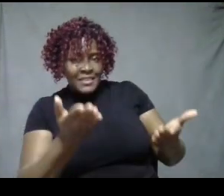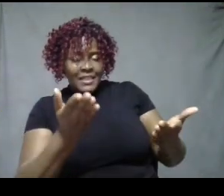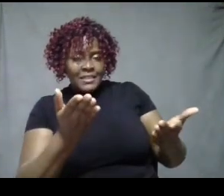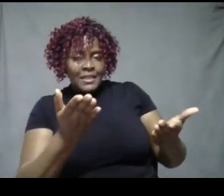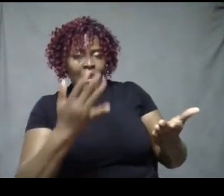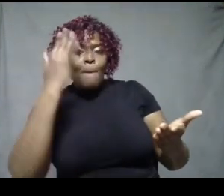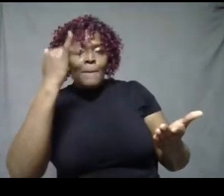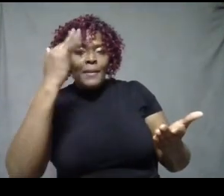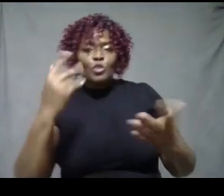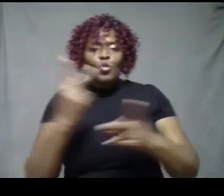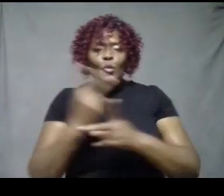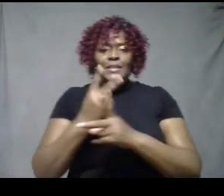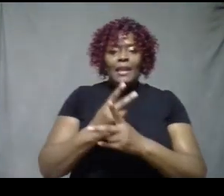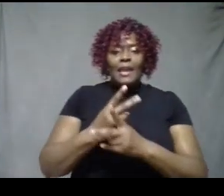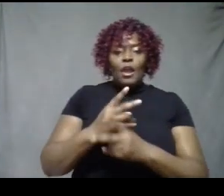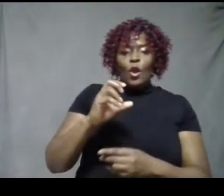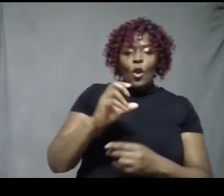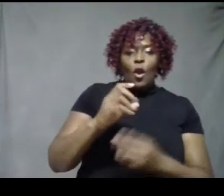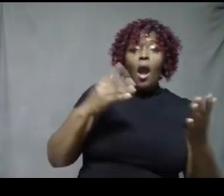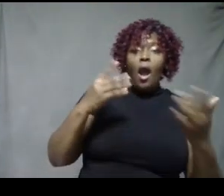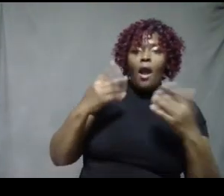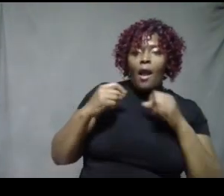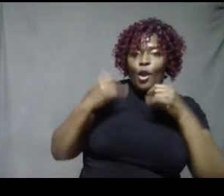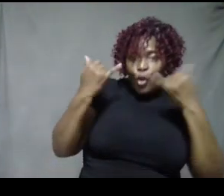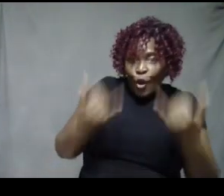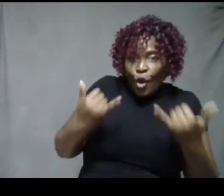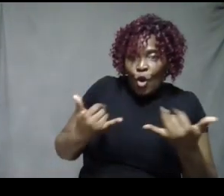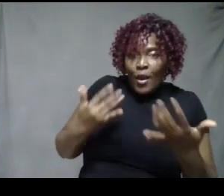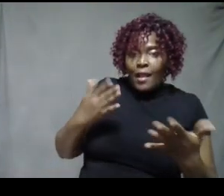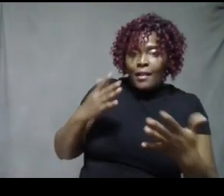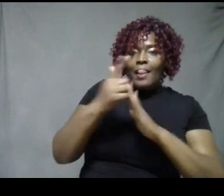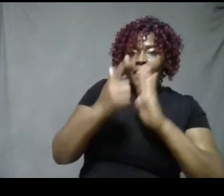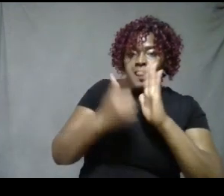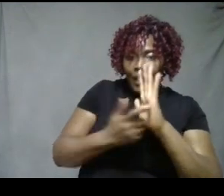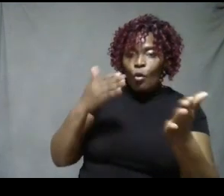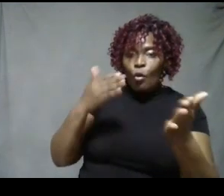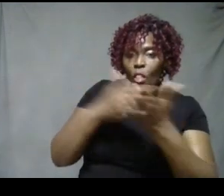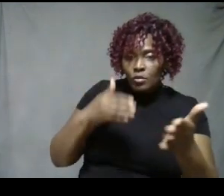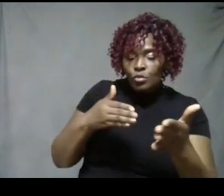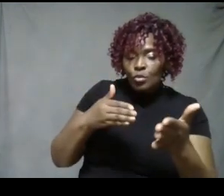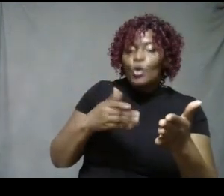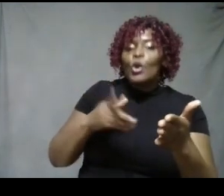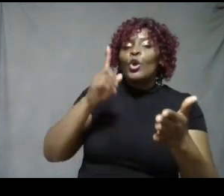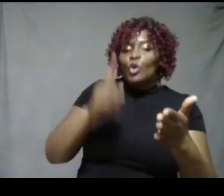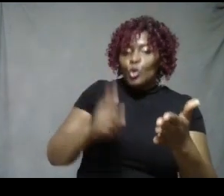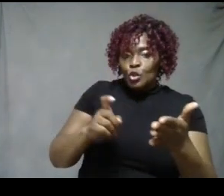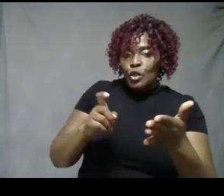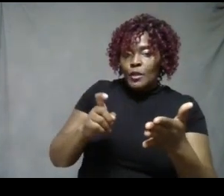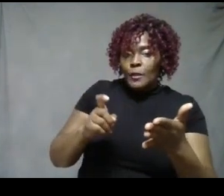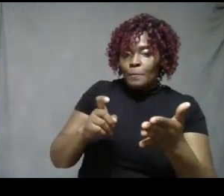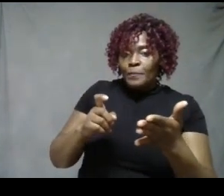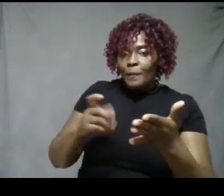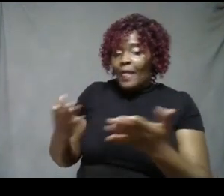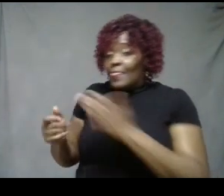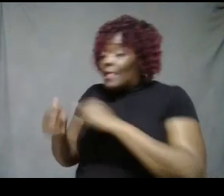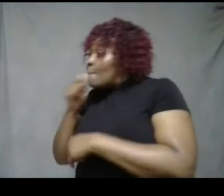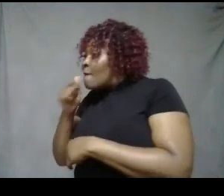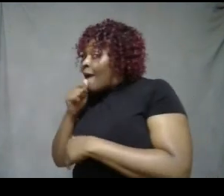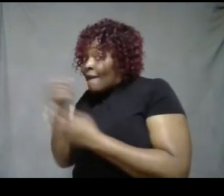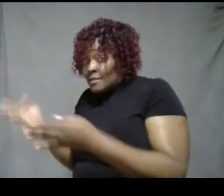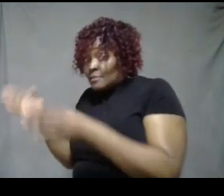lawsuit, a current pending litigation, you should then have closed the shade session,